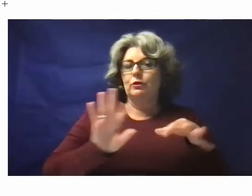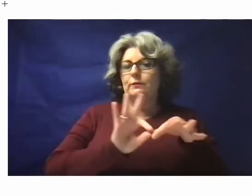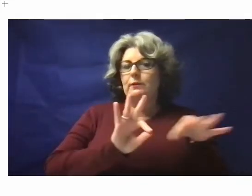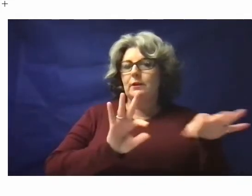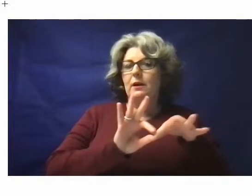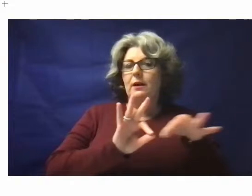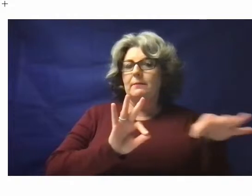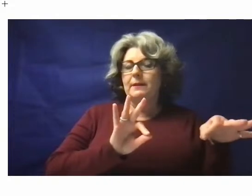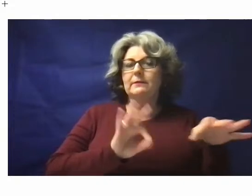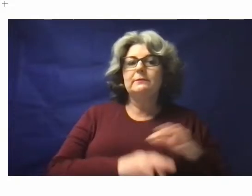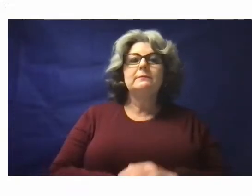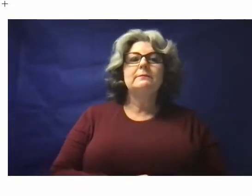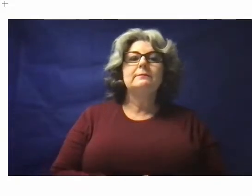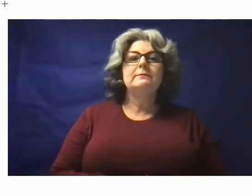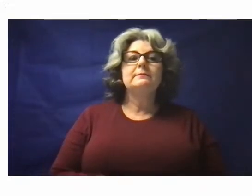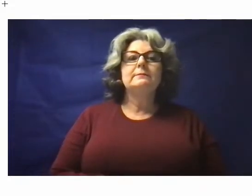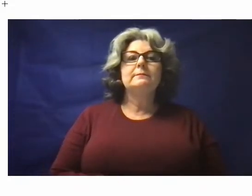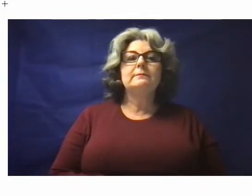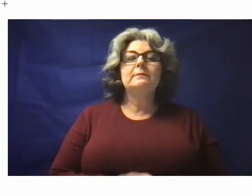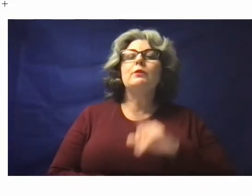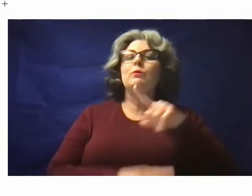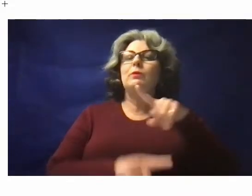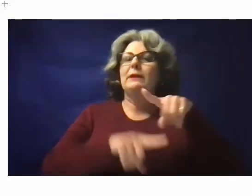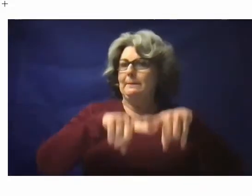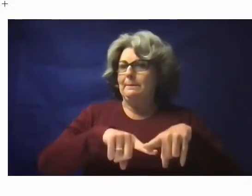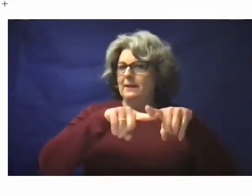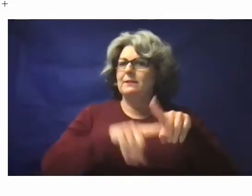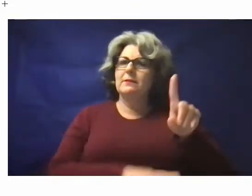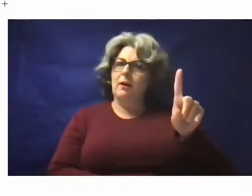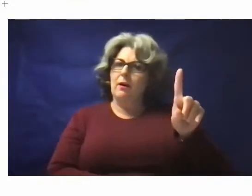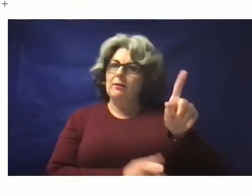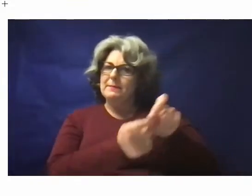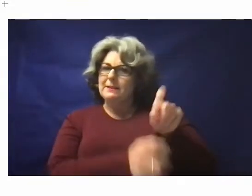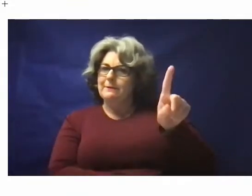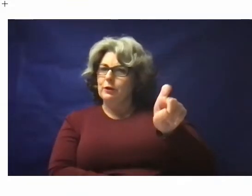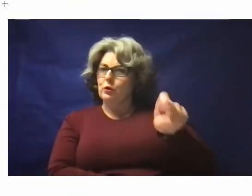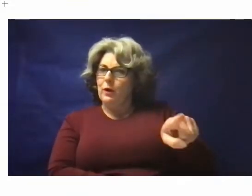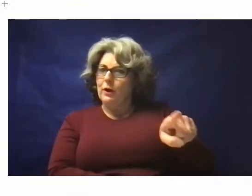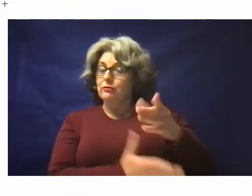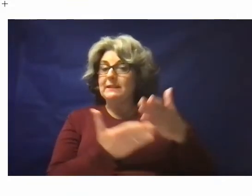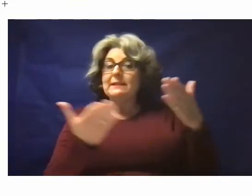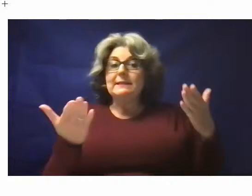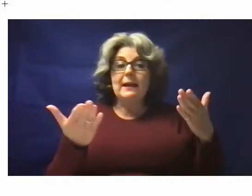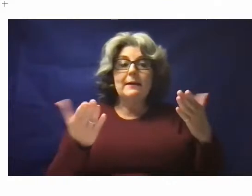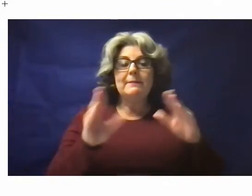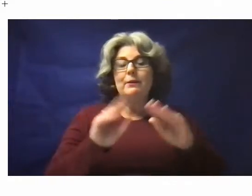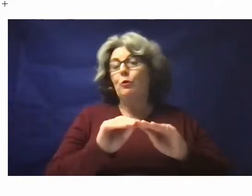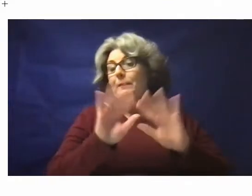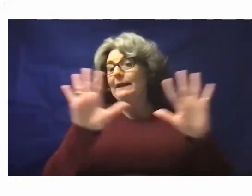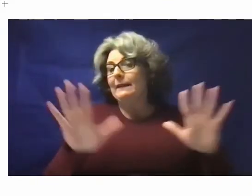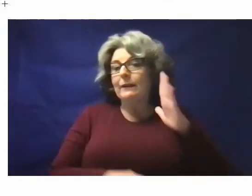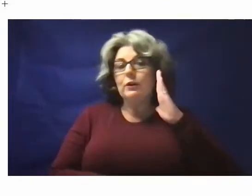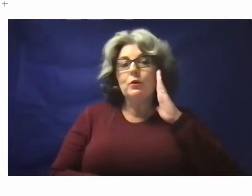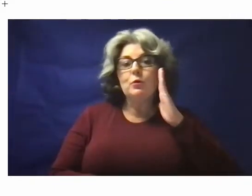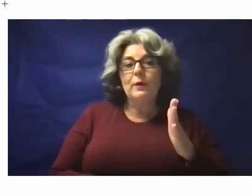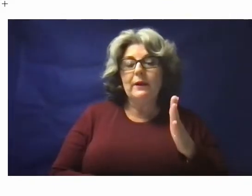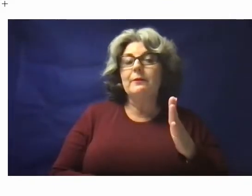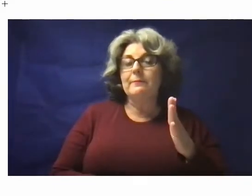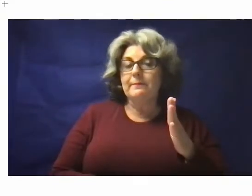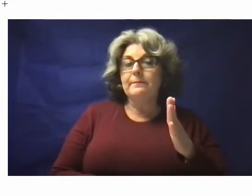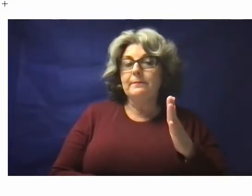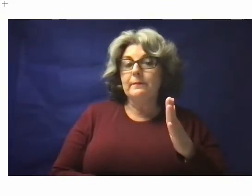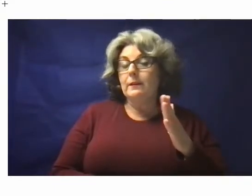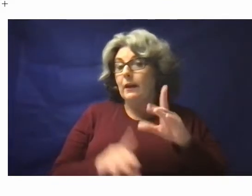say it really, like, it does depend on the question. And I think that there will be certain questions where it'll be really clear, like, do you have a degree in